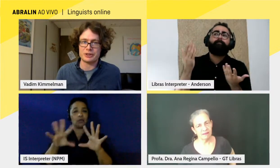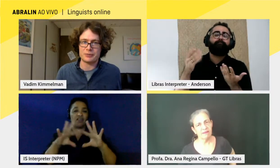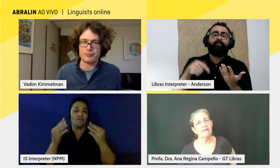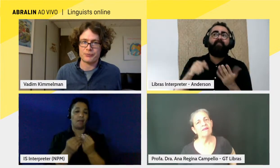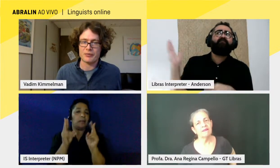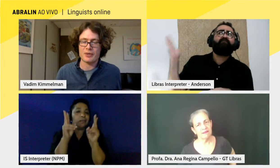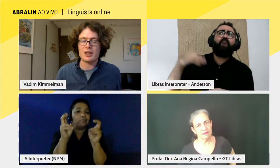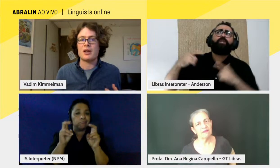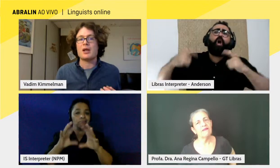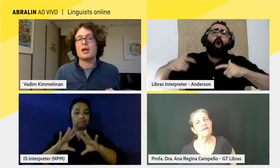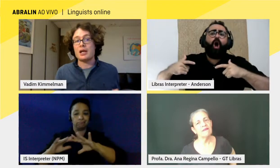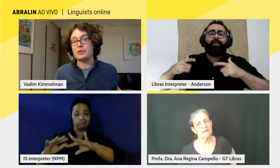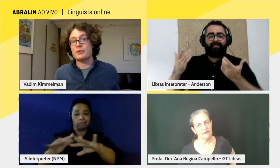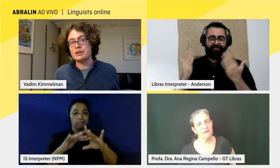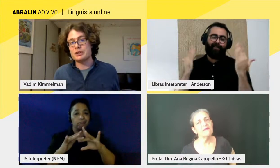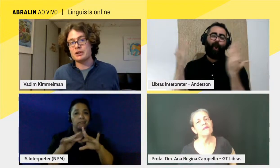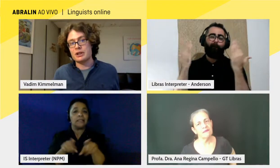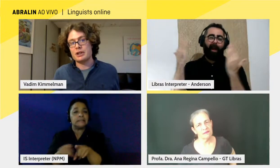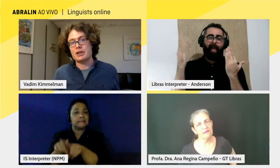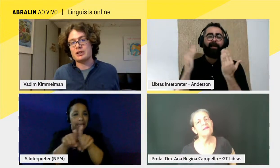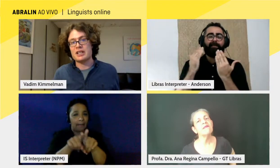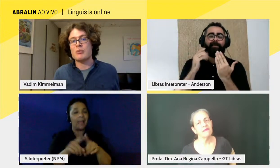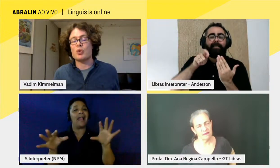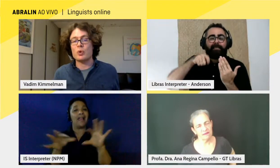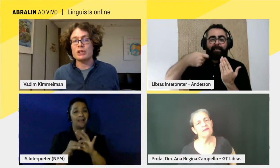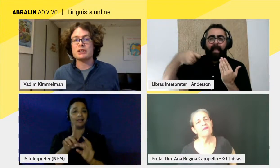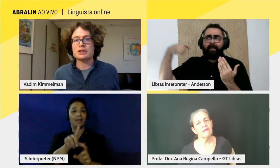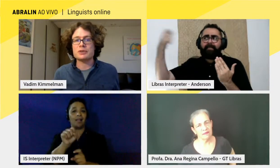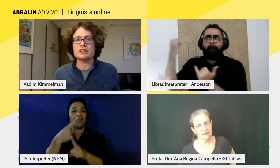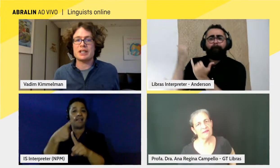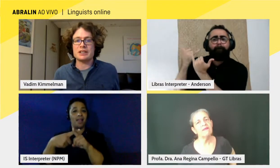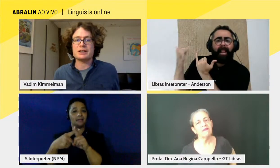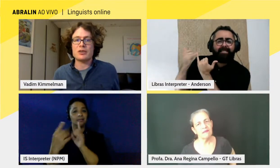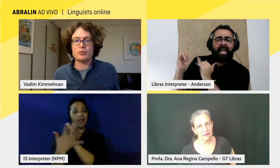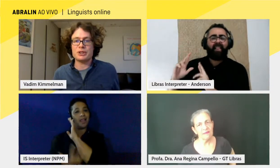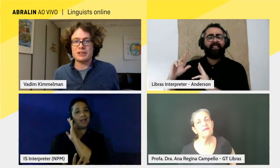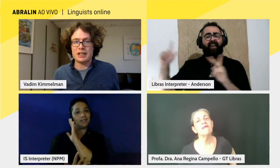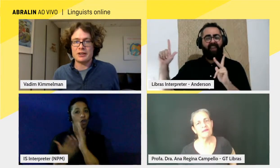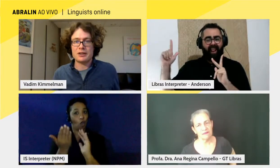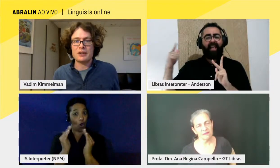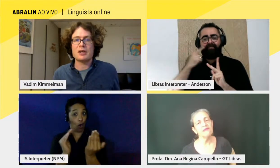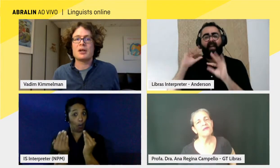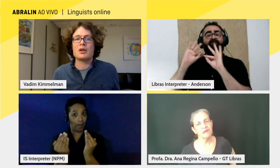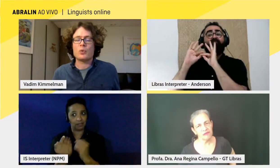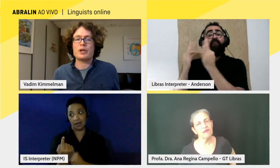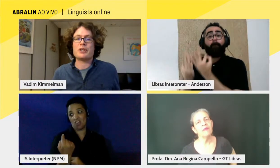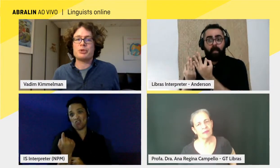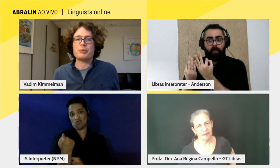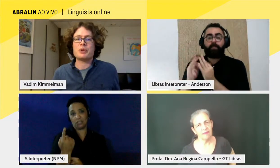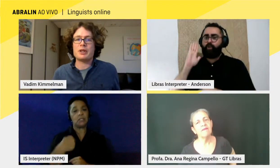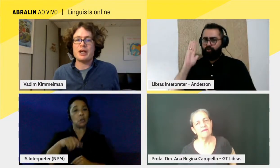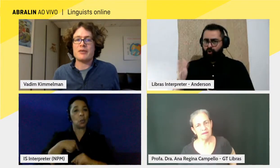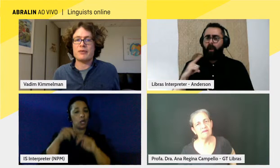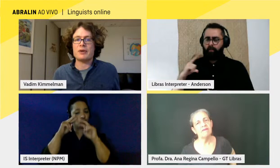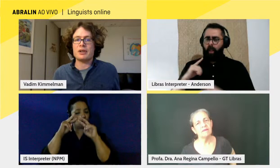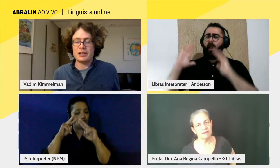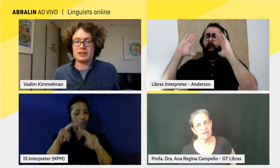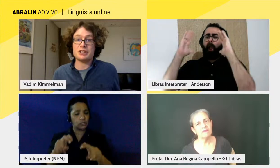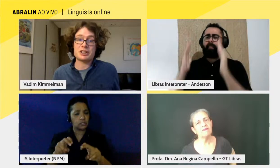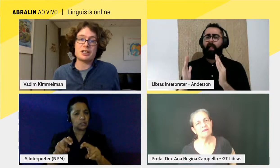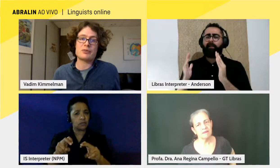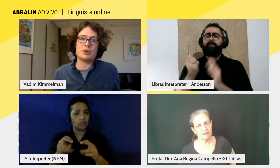lexical comparison. And recently, some quantitative studies have been done where people